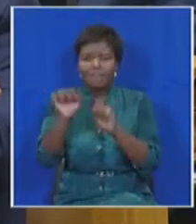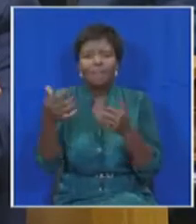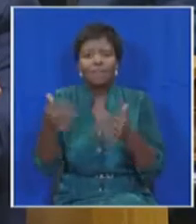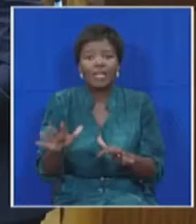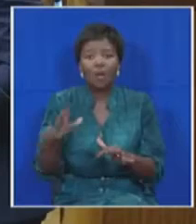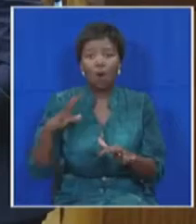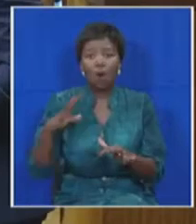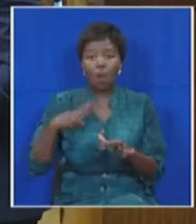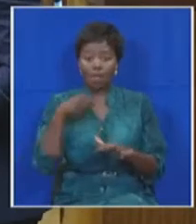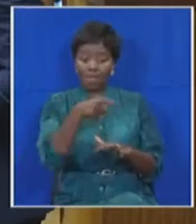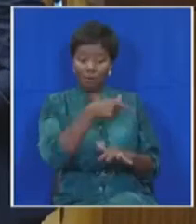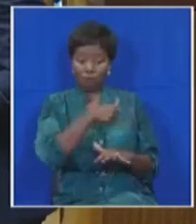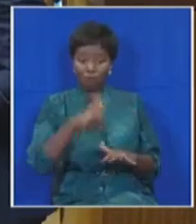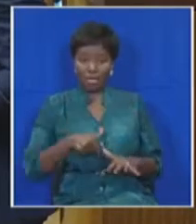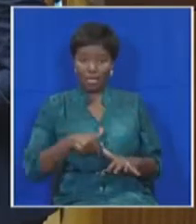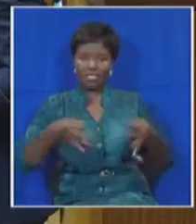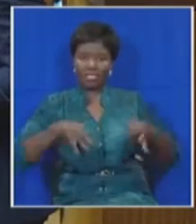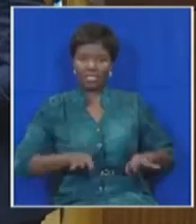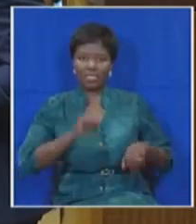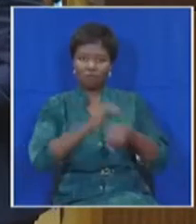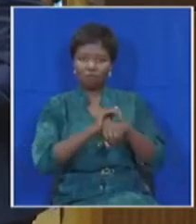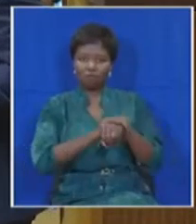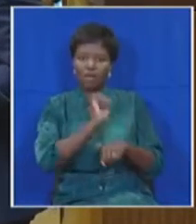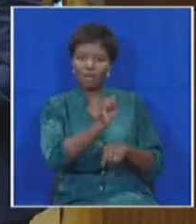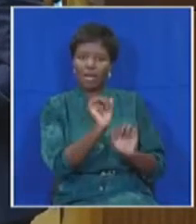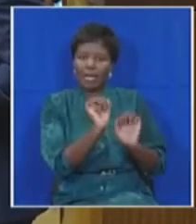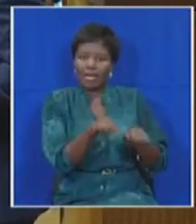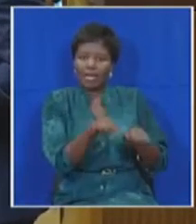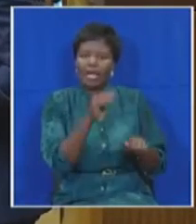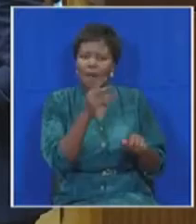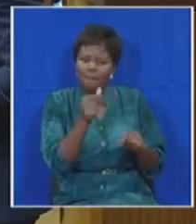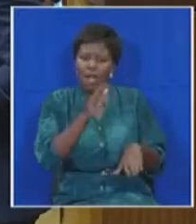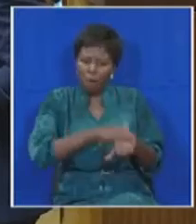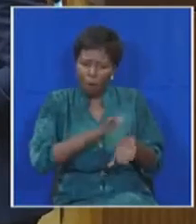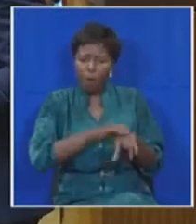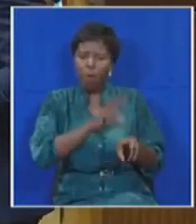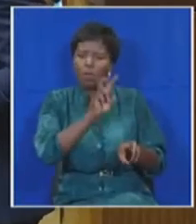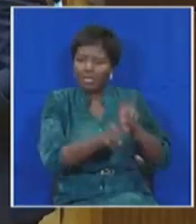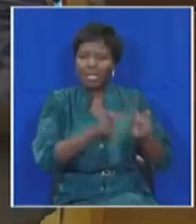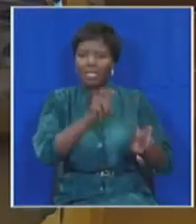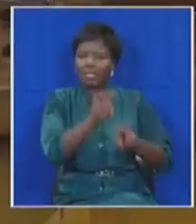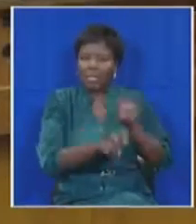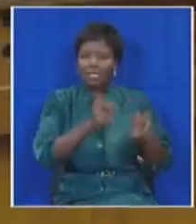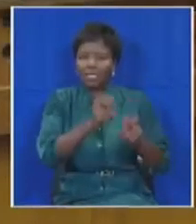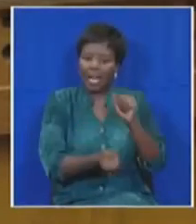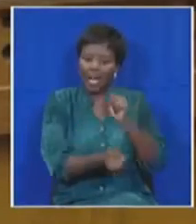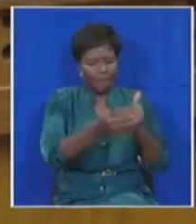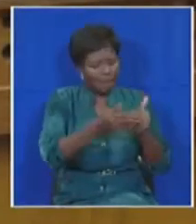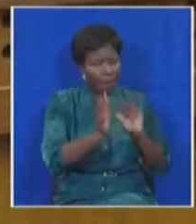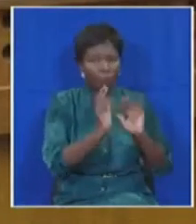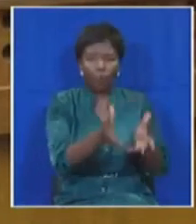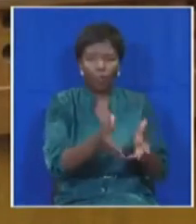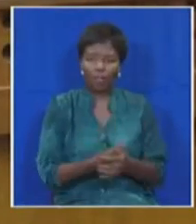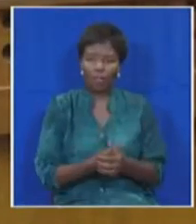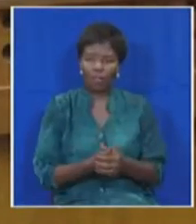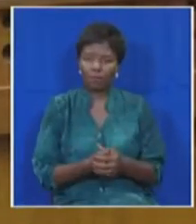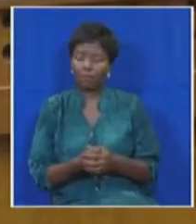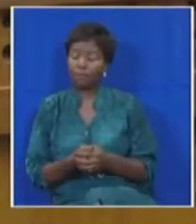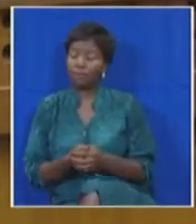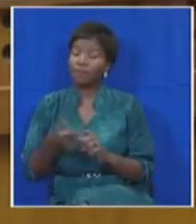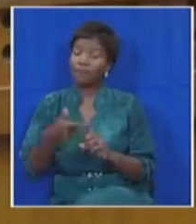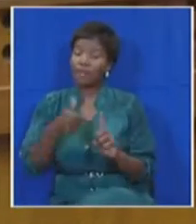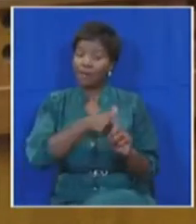the president and his friends on a scale of looting not seen ever before in this country. President